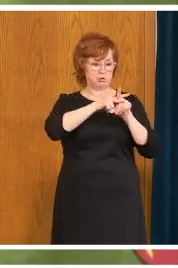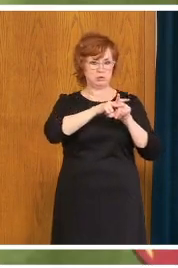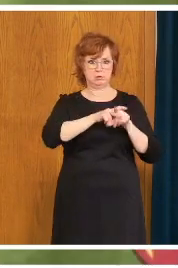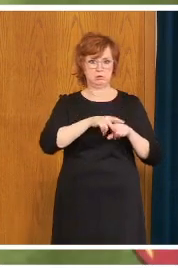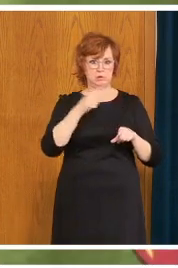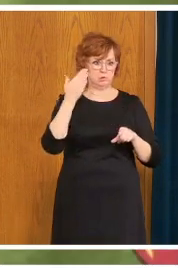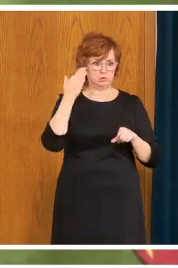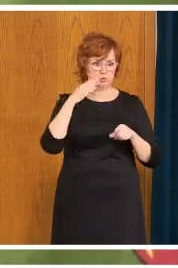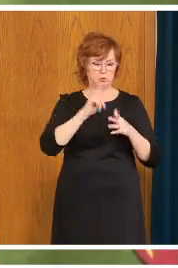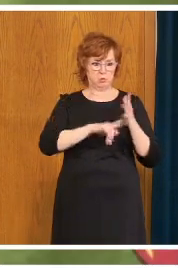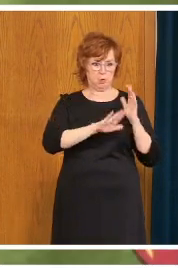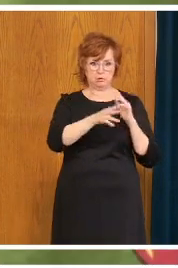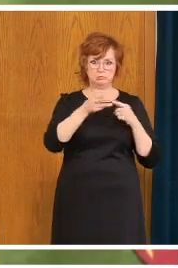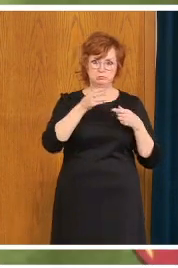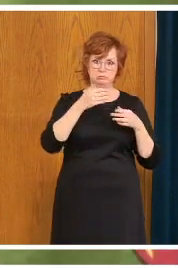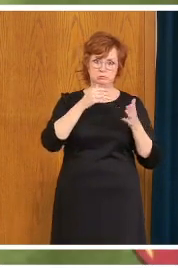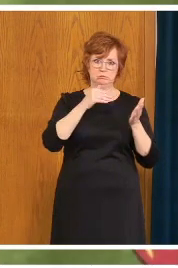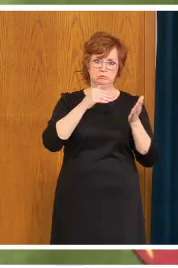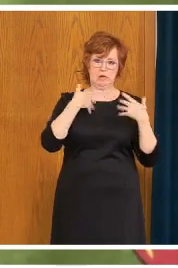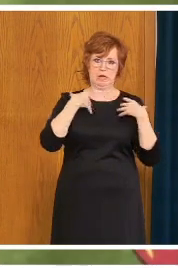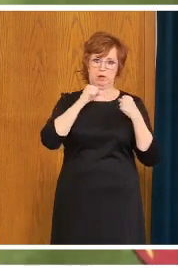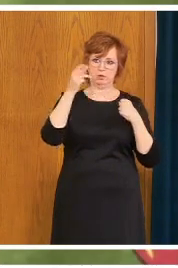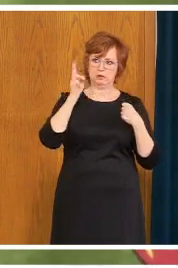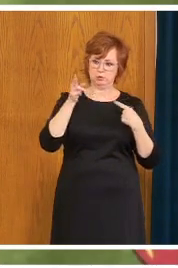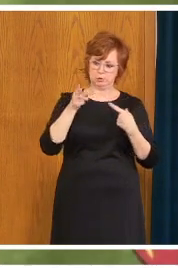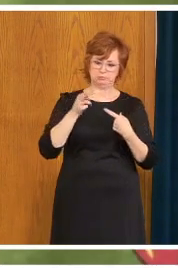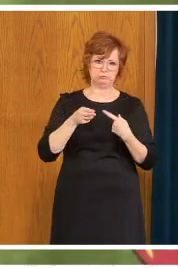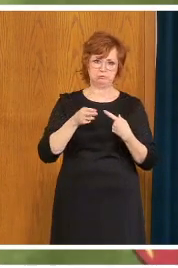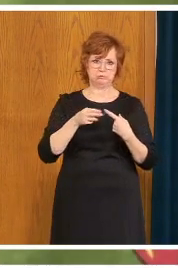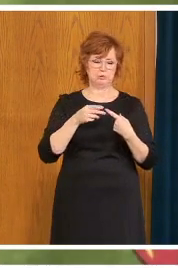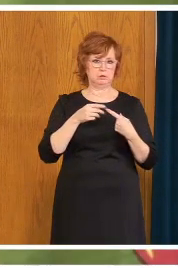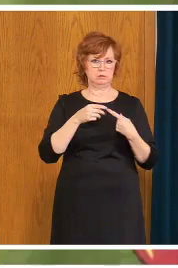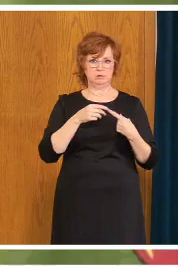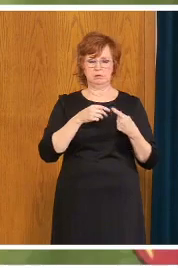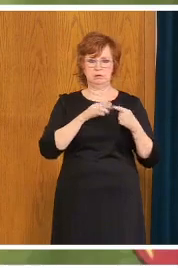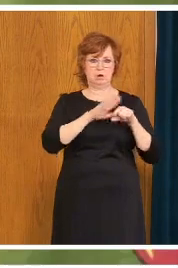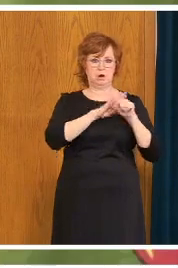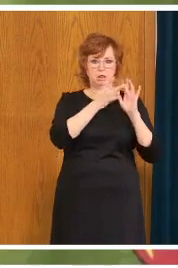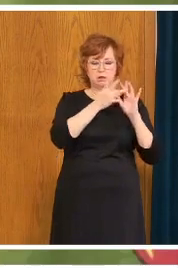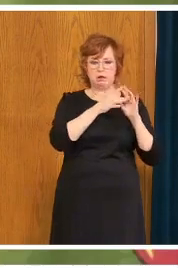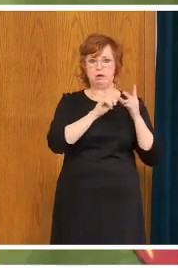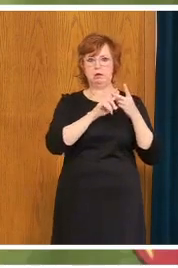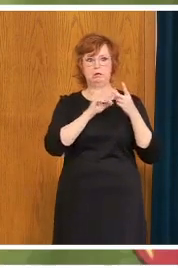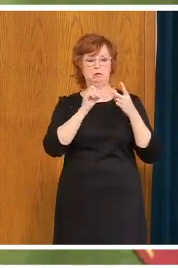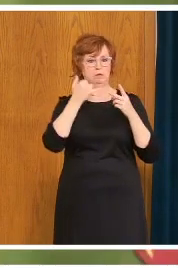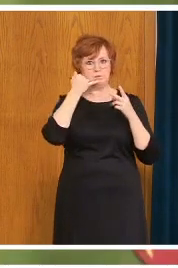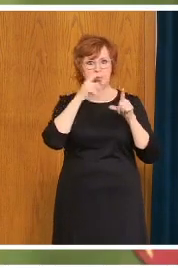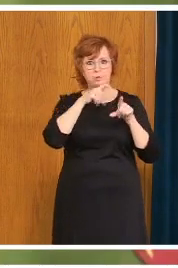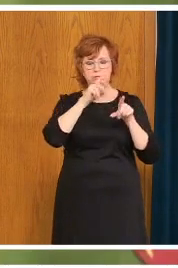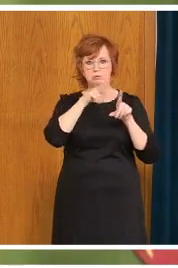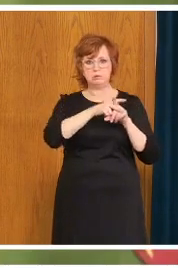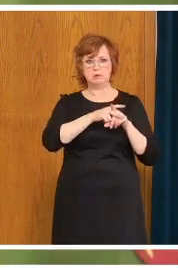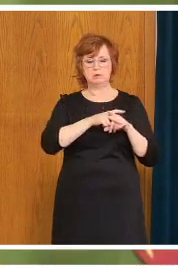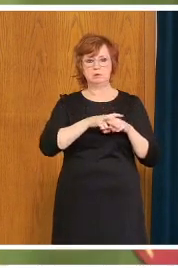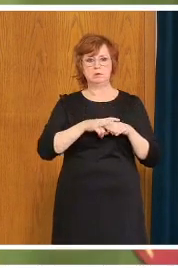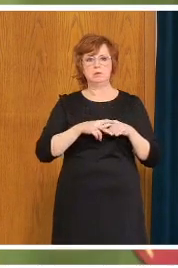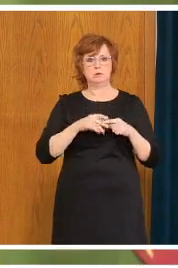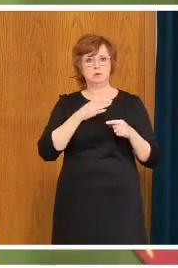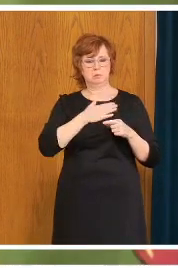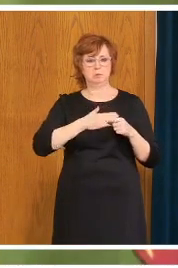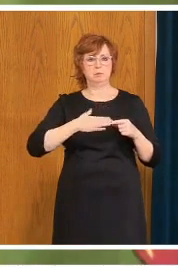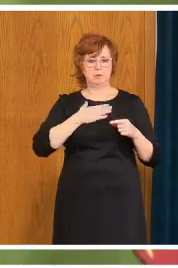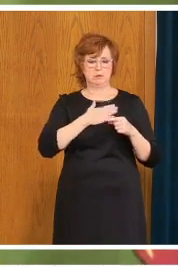through the phone. We don't know what the depth of their medical history is. If they have some concerns about a vaccine, I would encourage